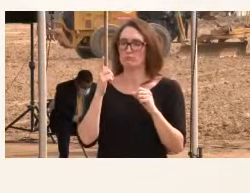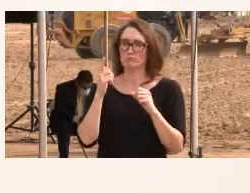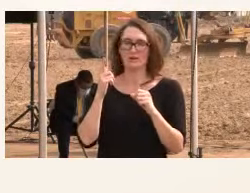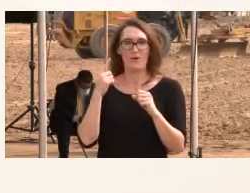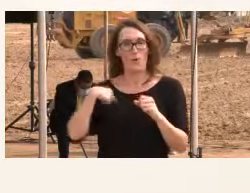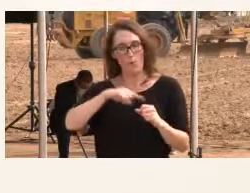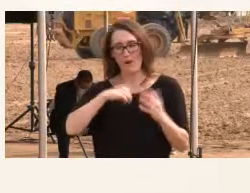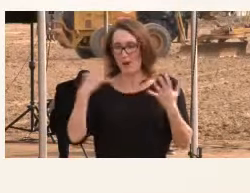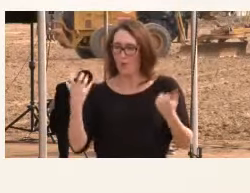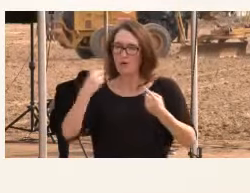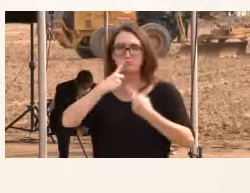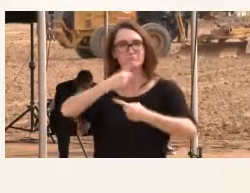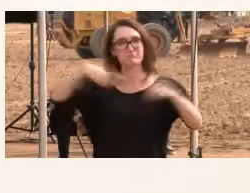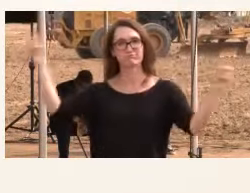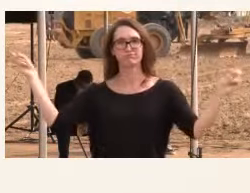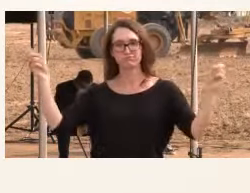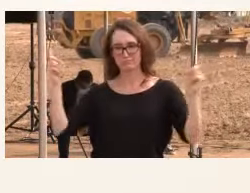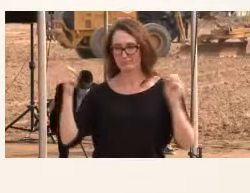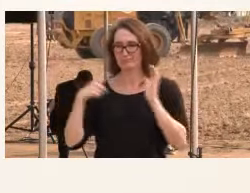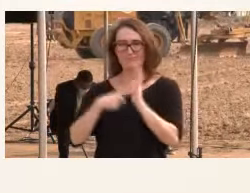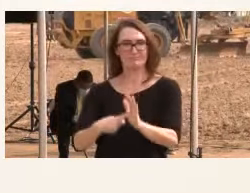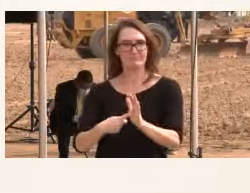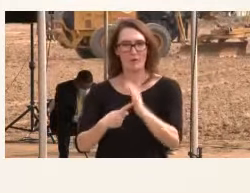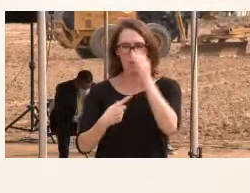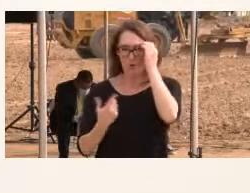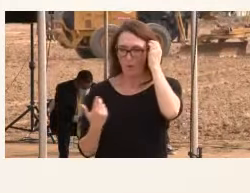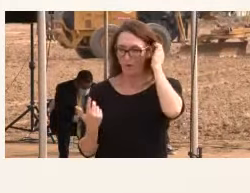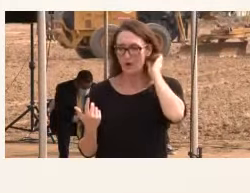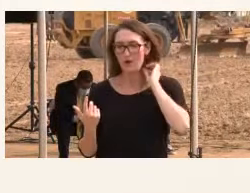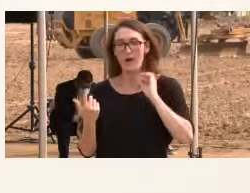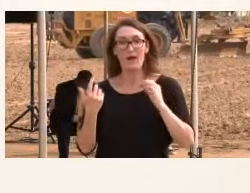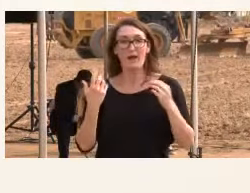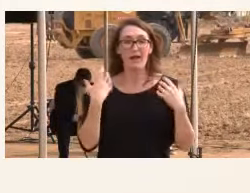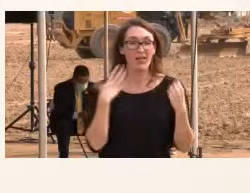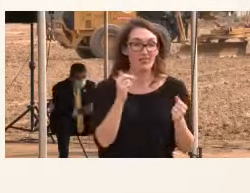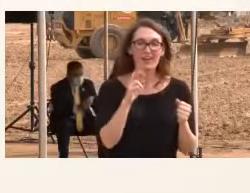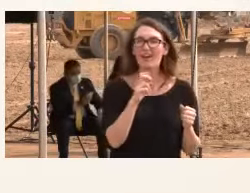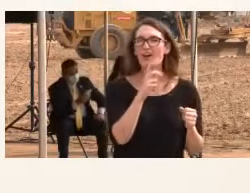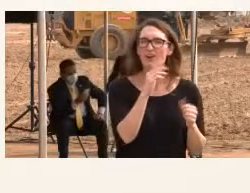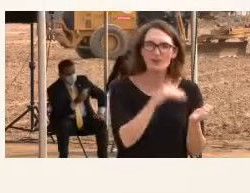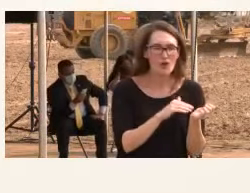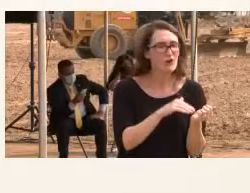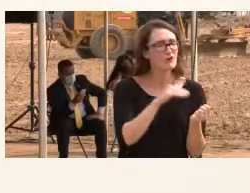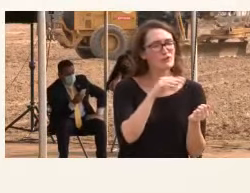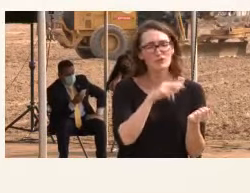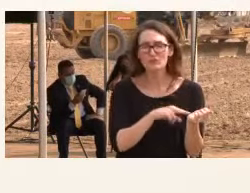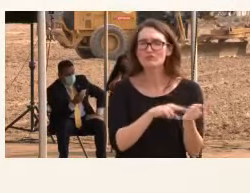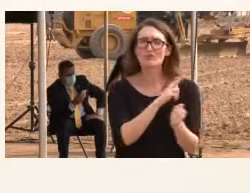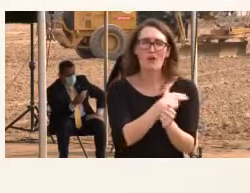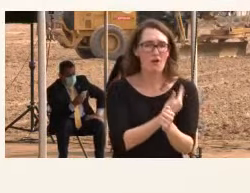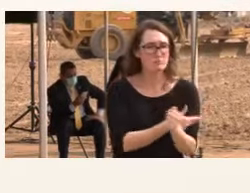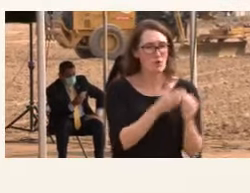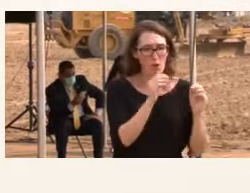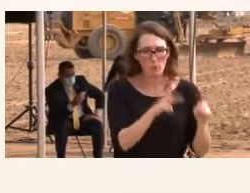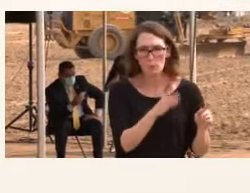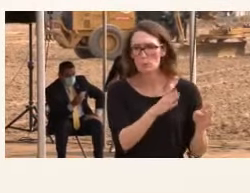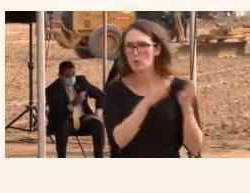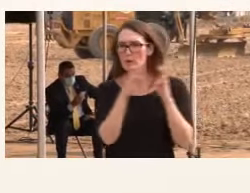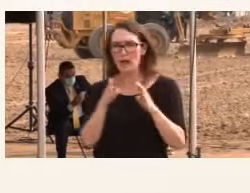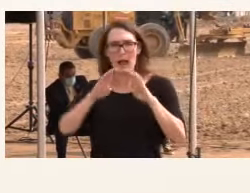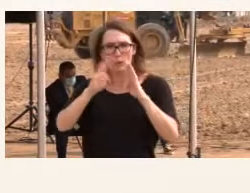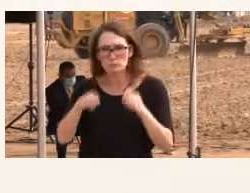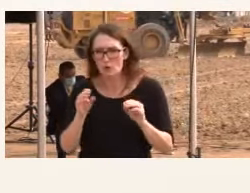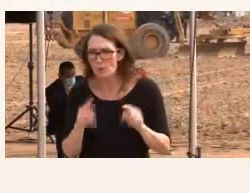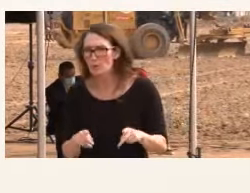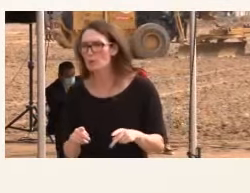our attempt to try to deal with the housing, to deal with the health care issues that exist in our community and throughout the country,